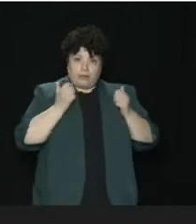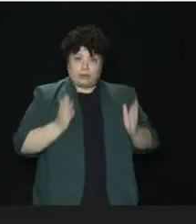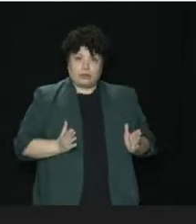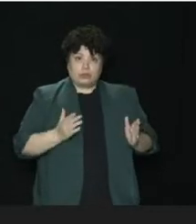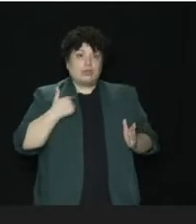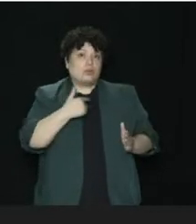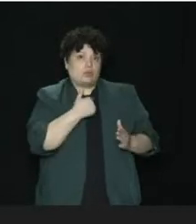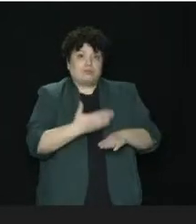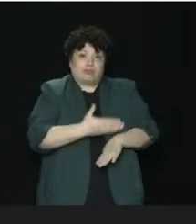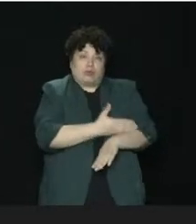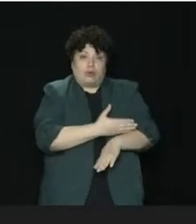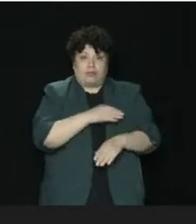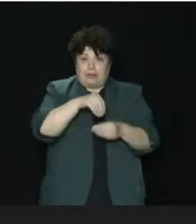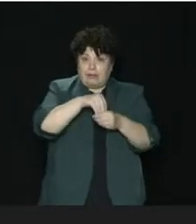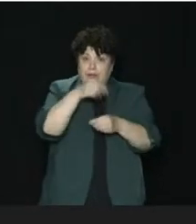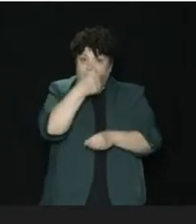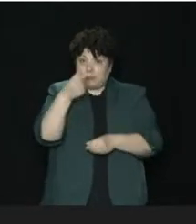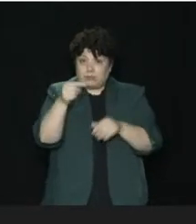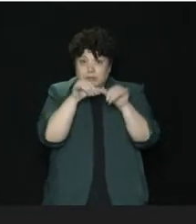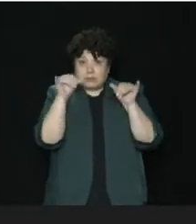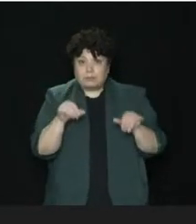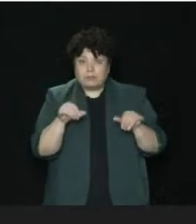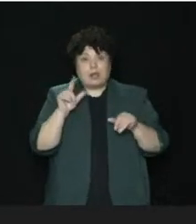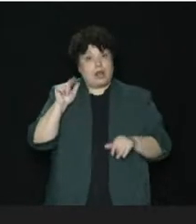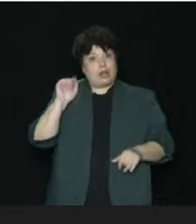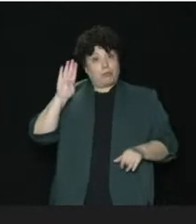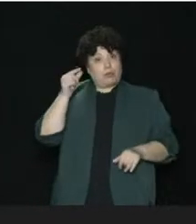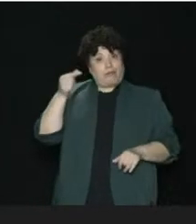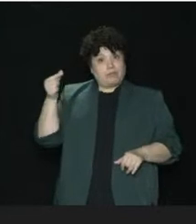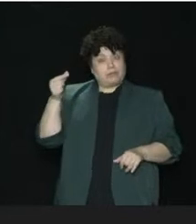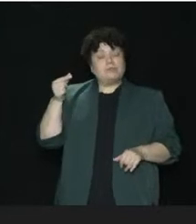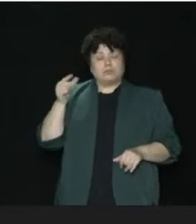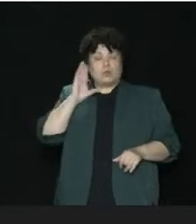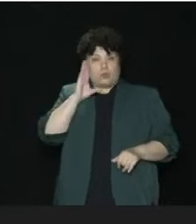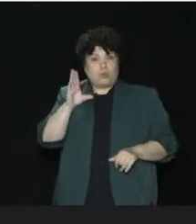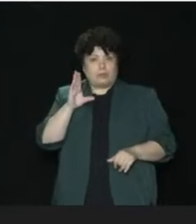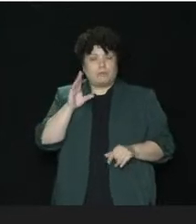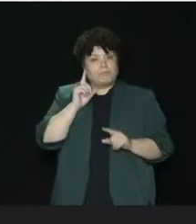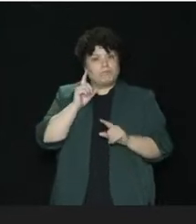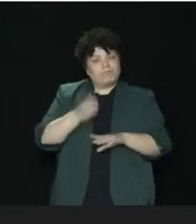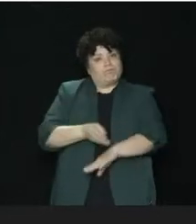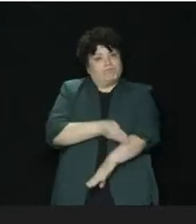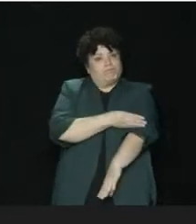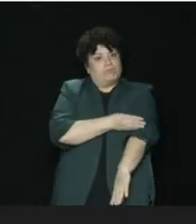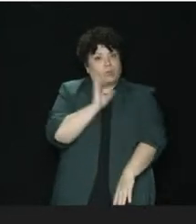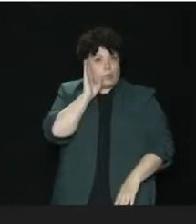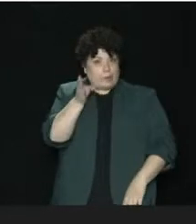government. And I can assure you that the Liberal government will continue to do just that.